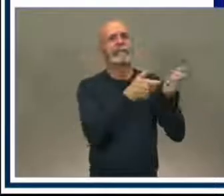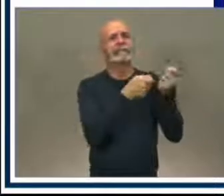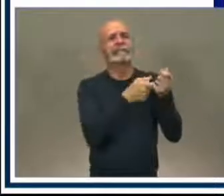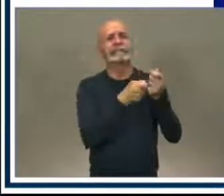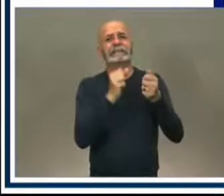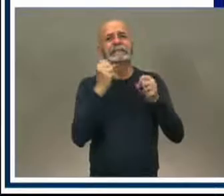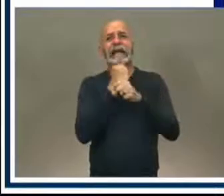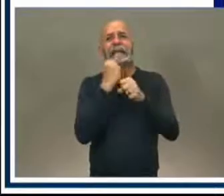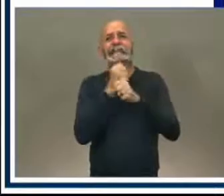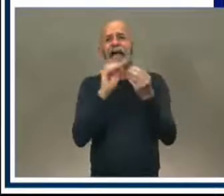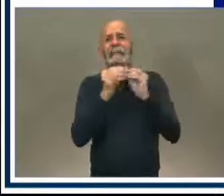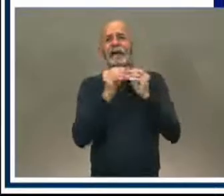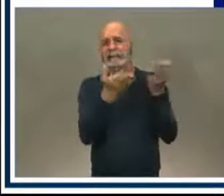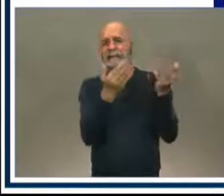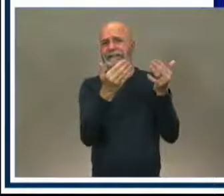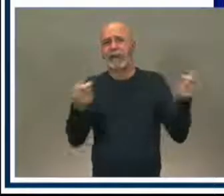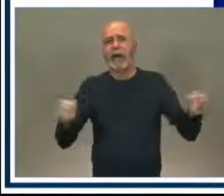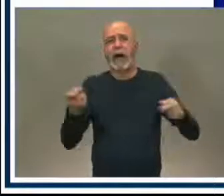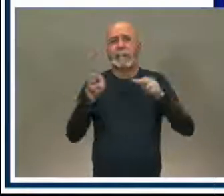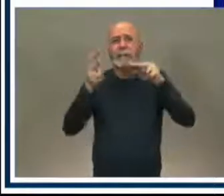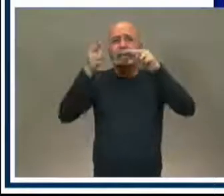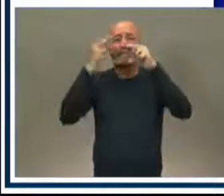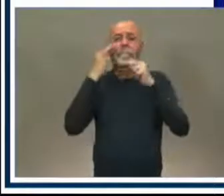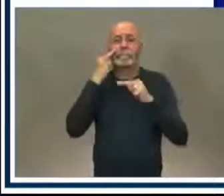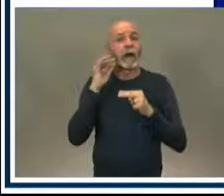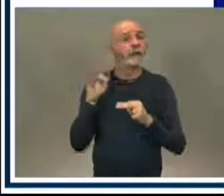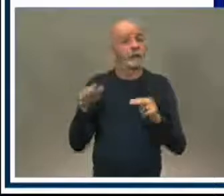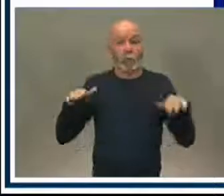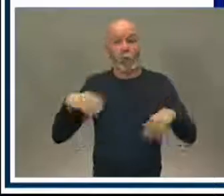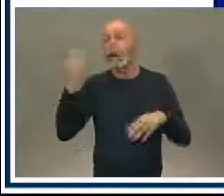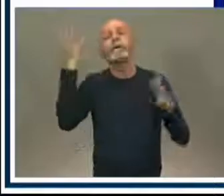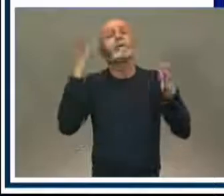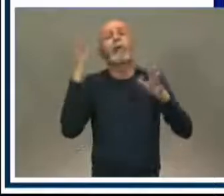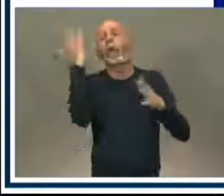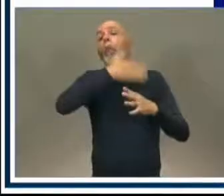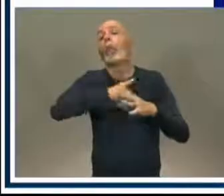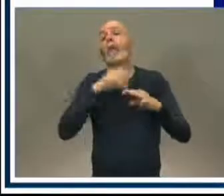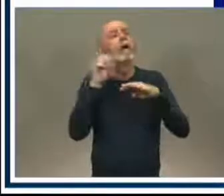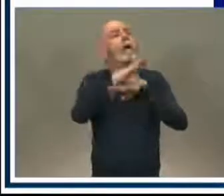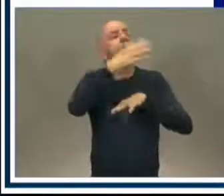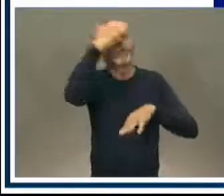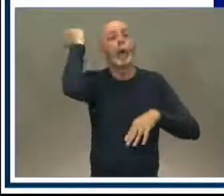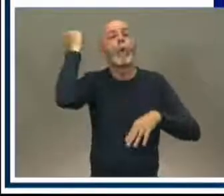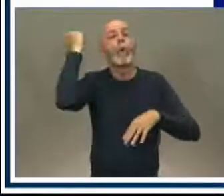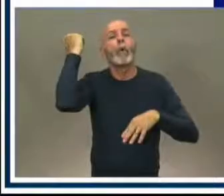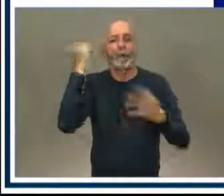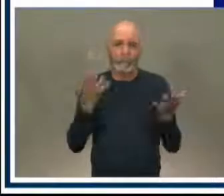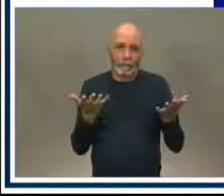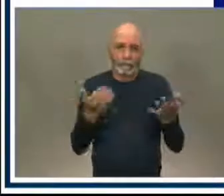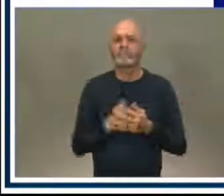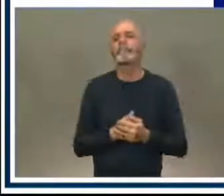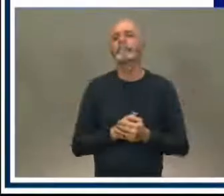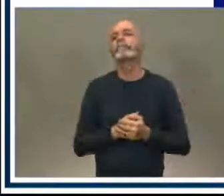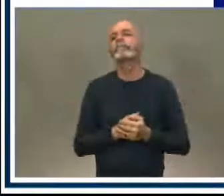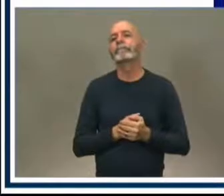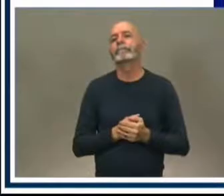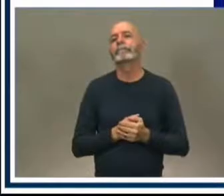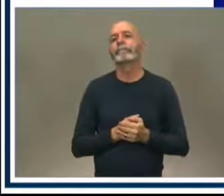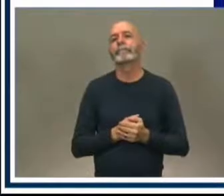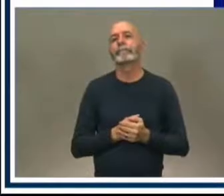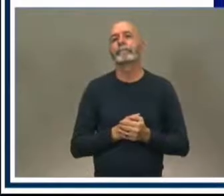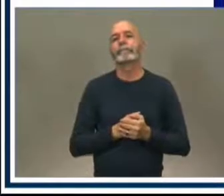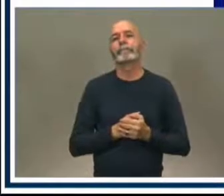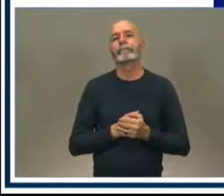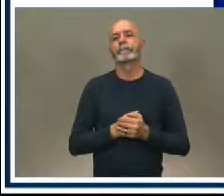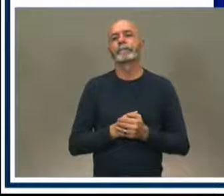those that reported. So there's some that haven't reported, and that's different we've kind of sliced it up pretty good in the release. But look,